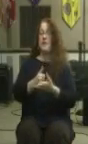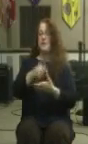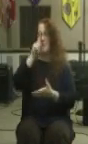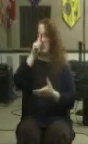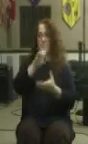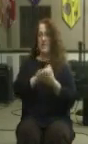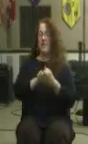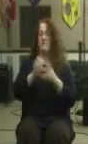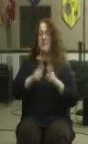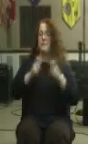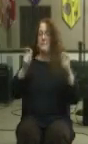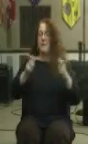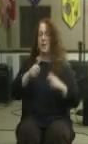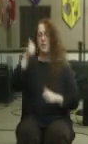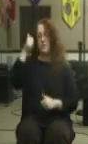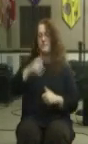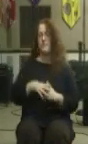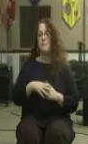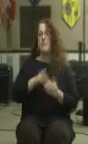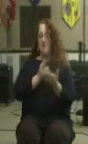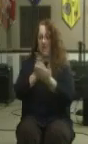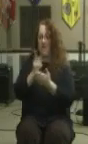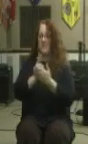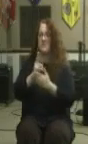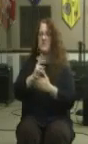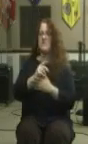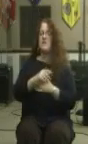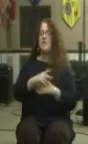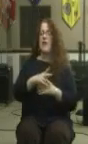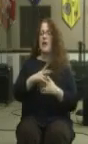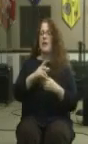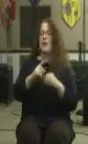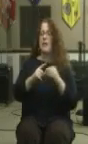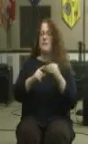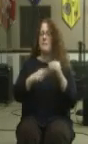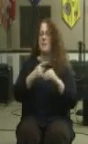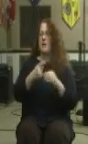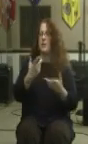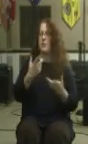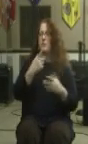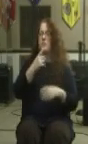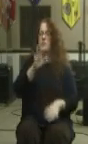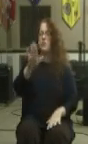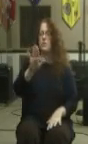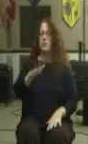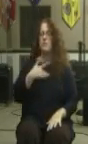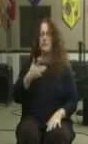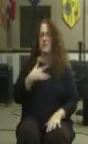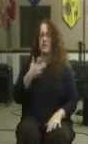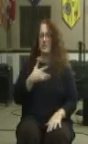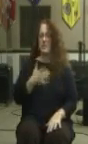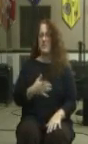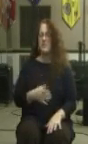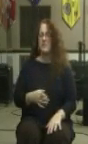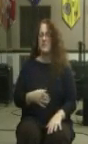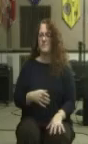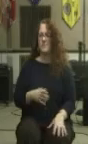believe bigger? Be honest about your hang-ups. Because if not, your hypocrisy